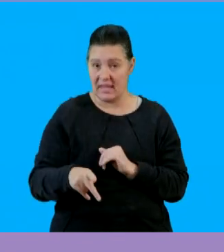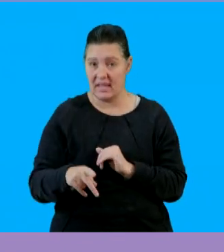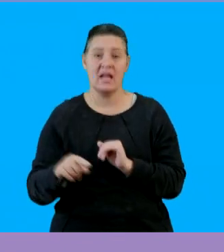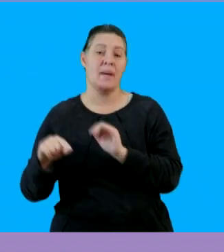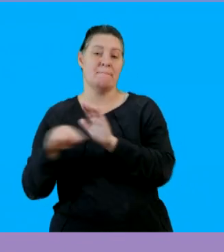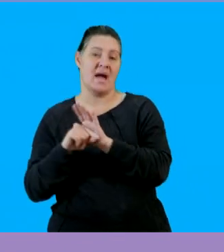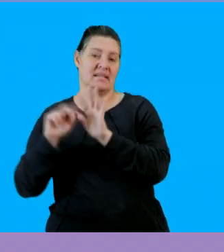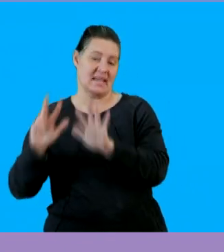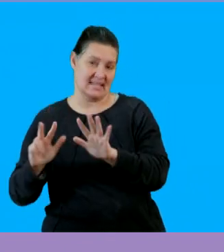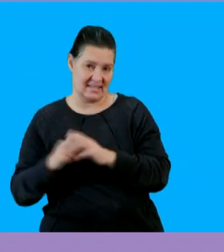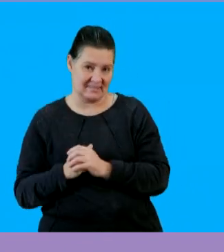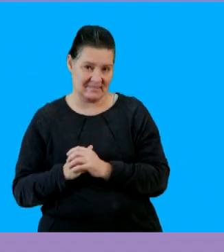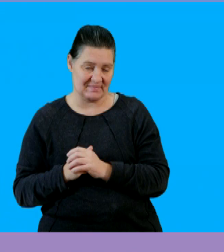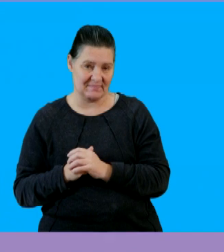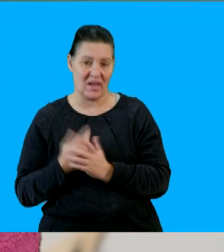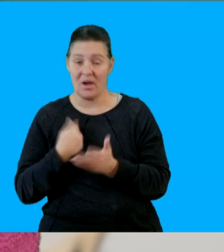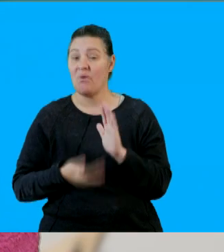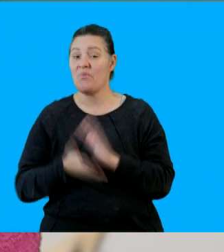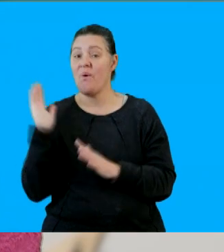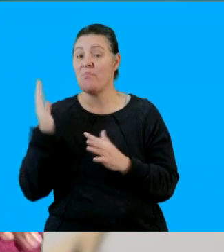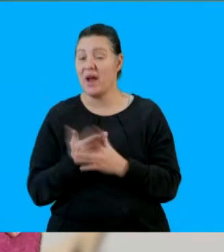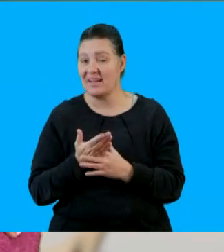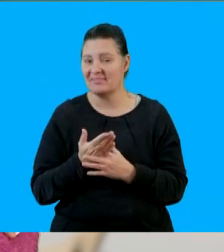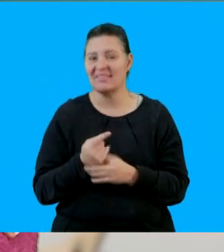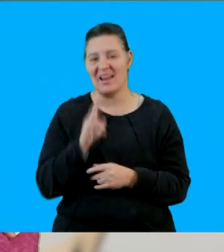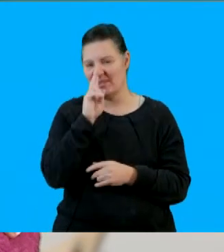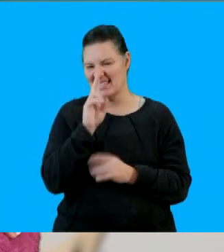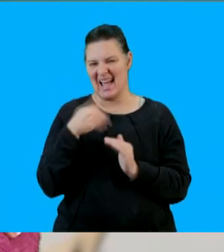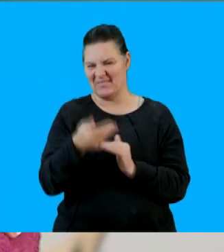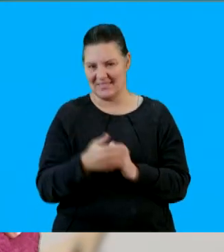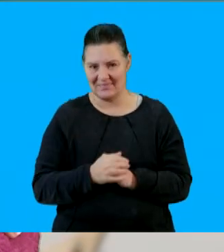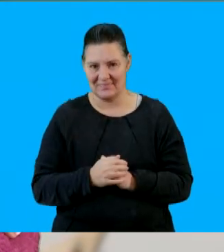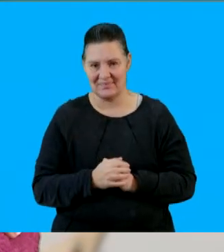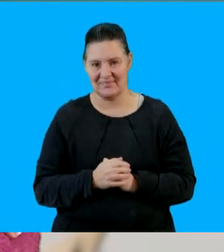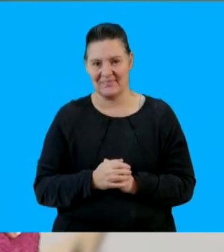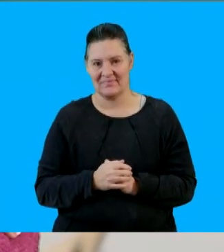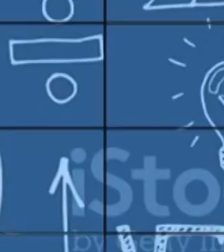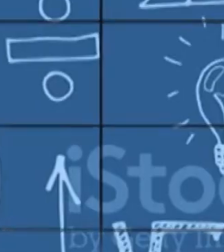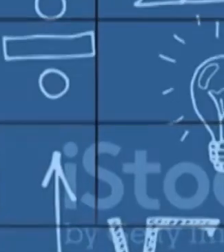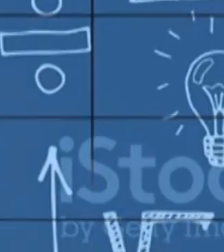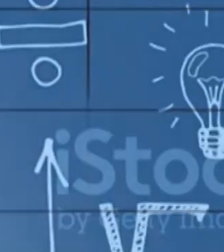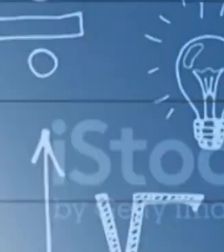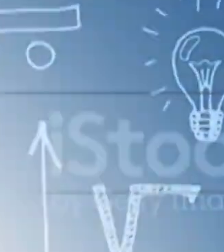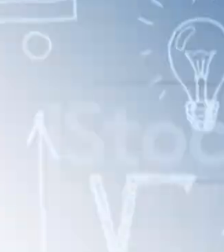minus 3p minus 8. Let's quickly go to an ad break and then we'll see you just now.